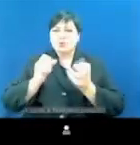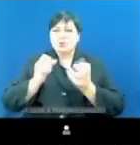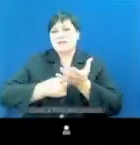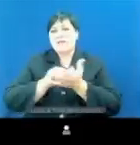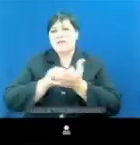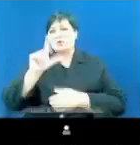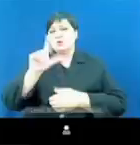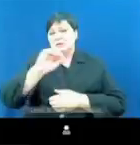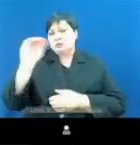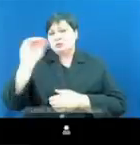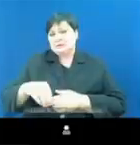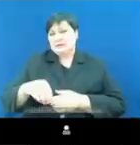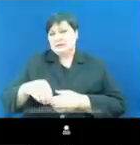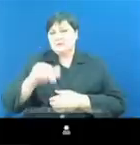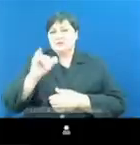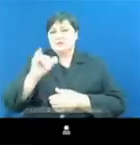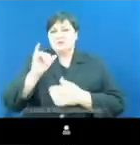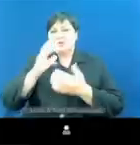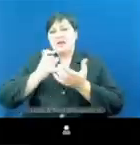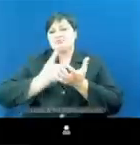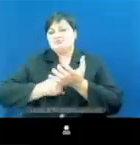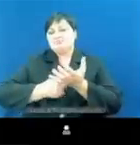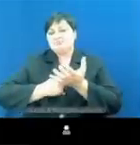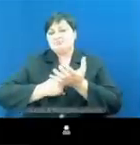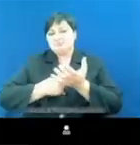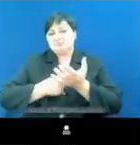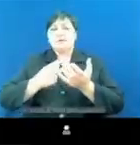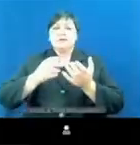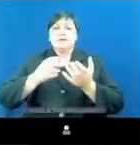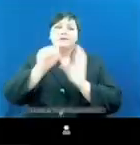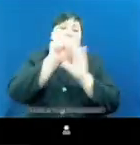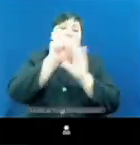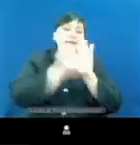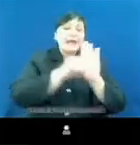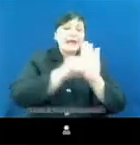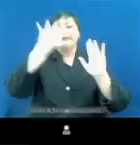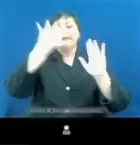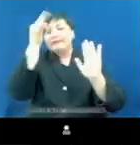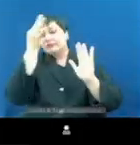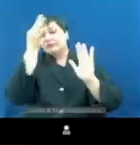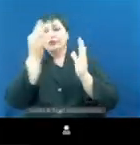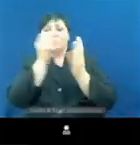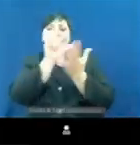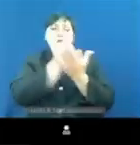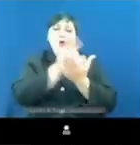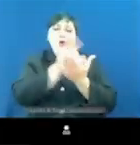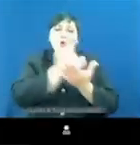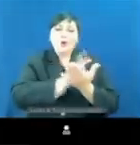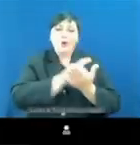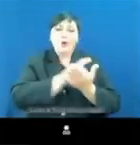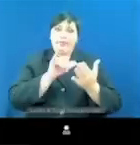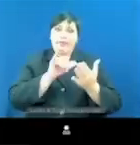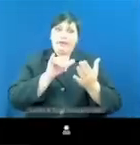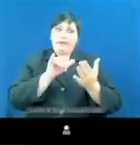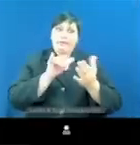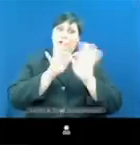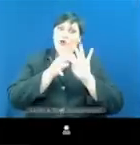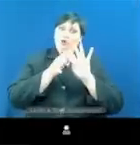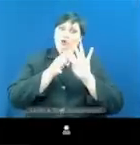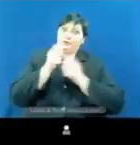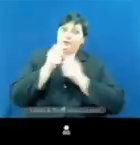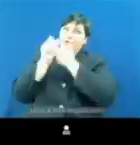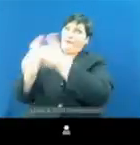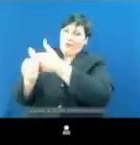quicker. State and federal legislation related to or governing interpreters, legal